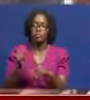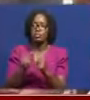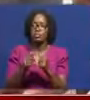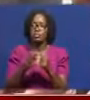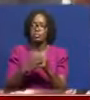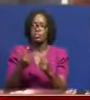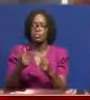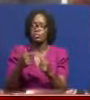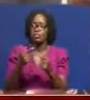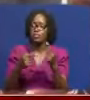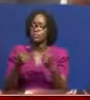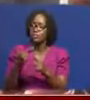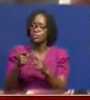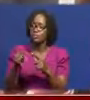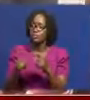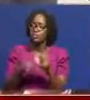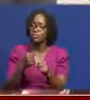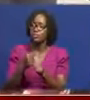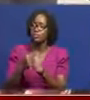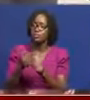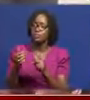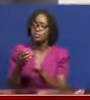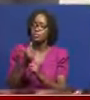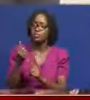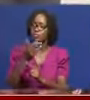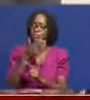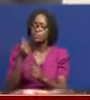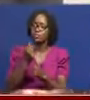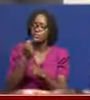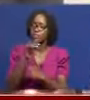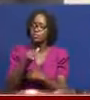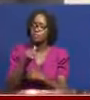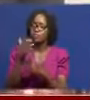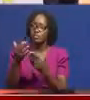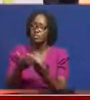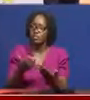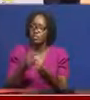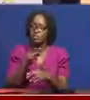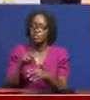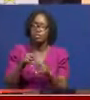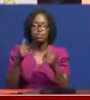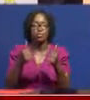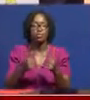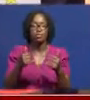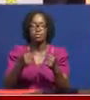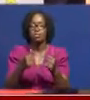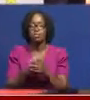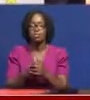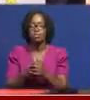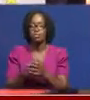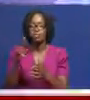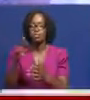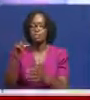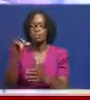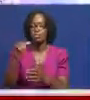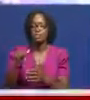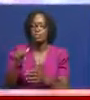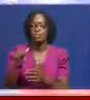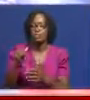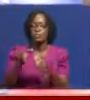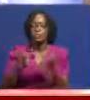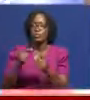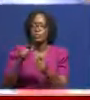we had the nationals. But this year, we're going to achieve even better, and we're going to make sure that we bring back the national trophy to Ringa Boys defeated Kisumu